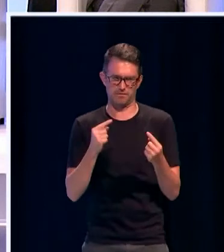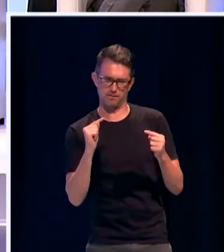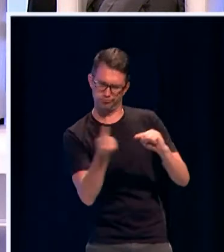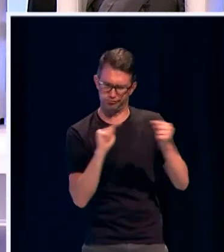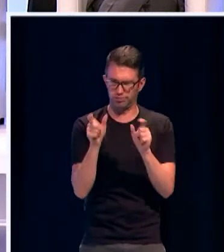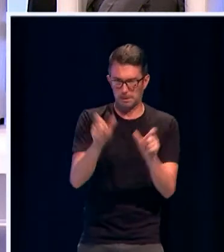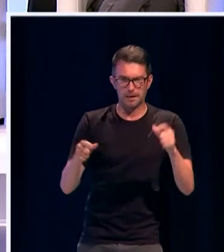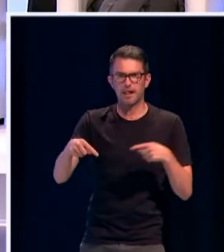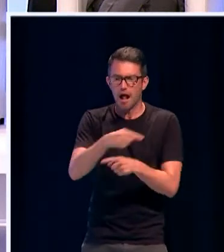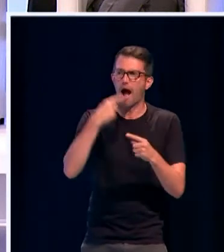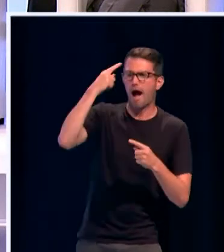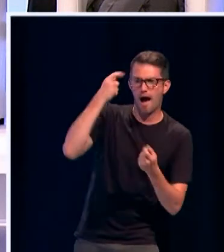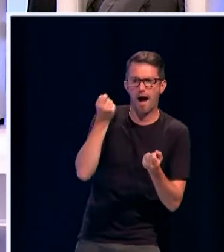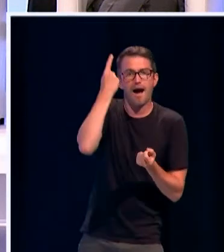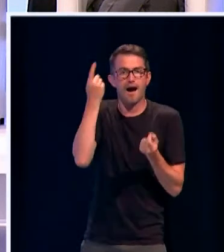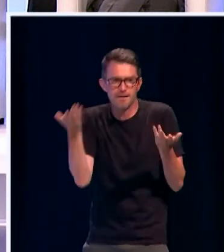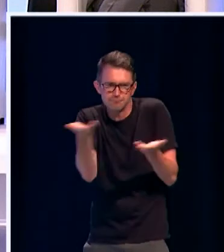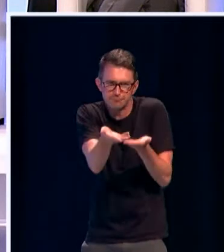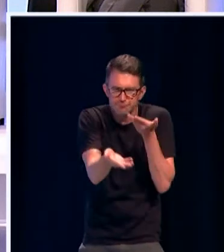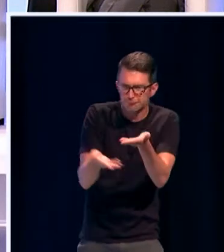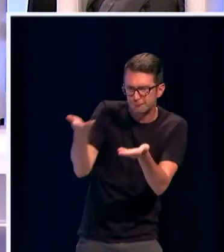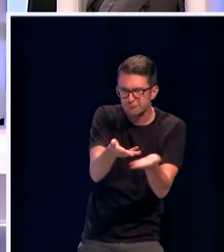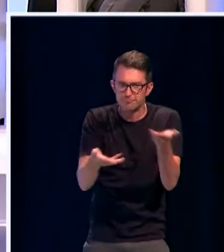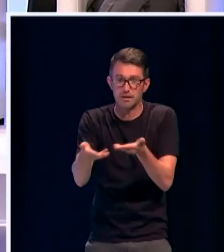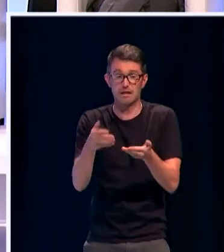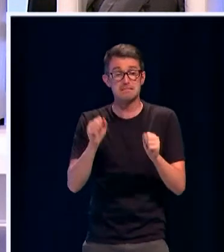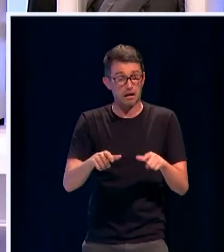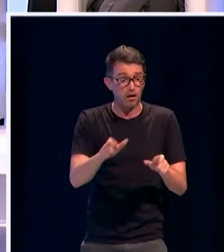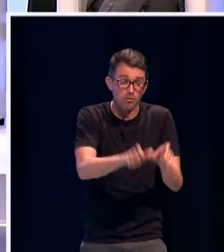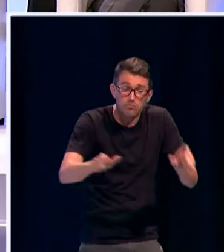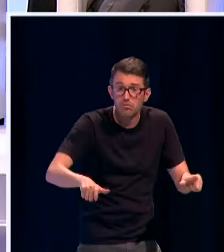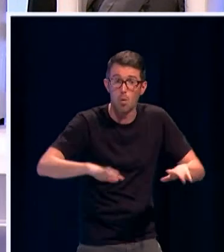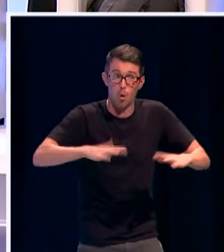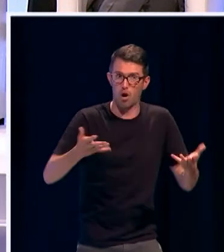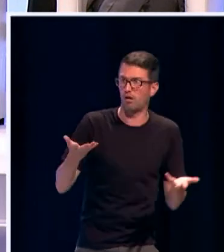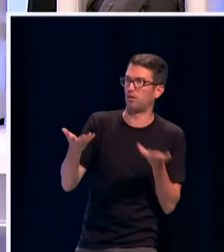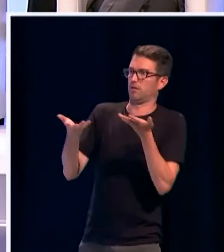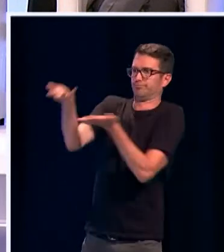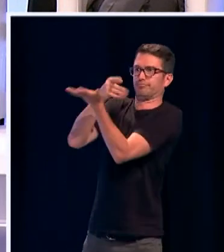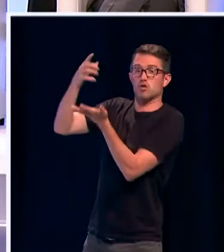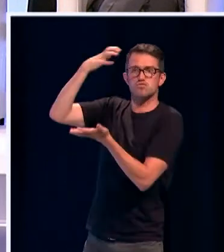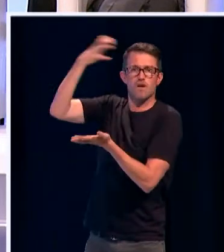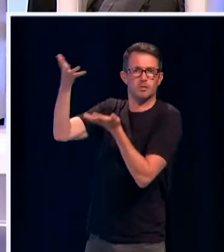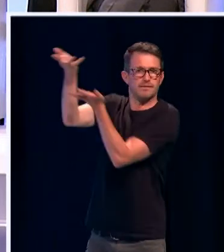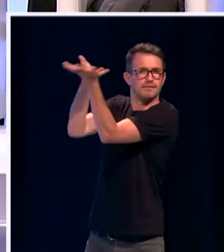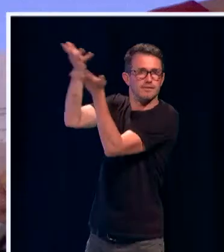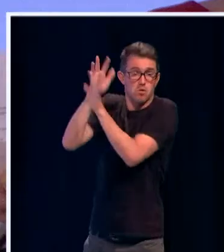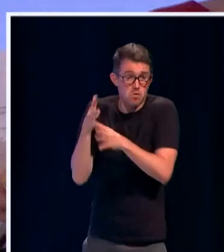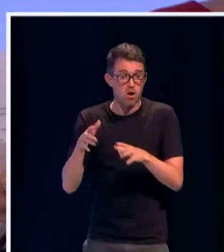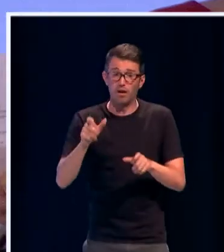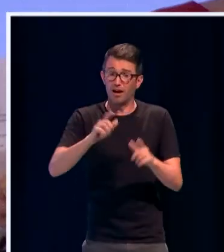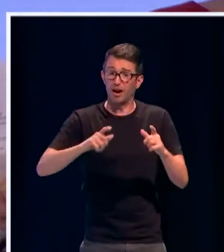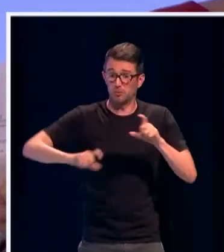changes needed at all levels, from legislation to structures, behaviors, with